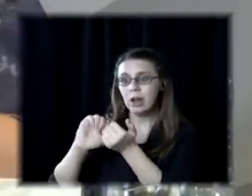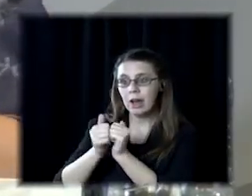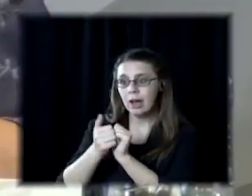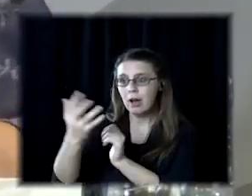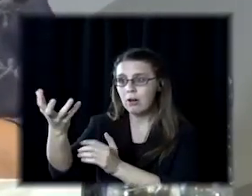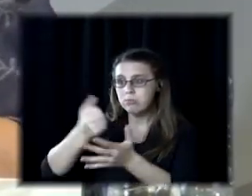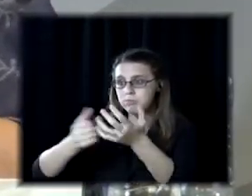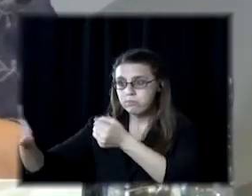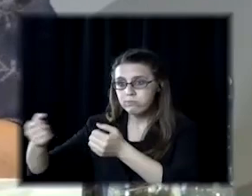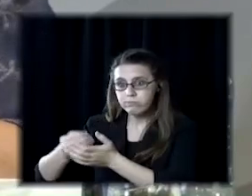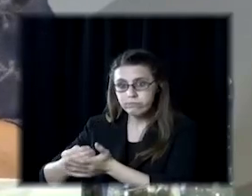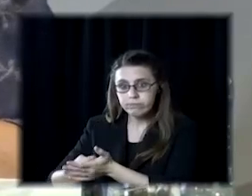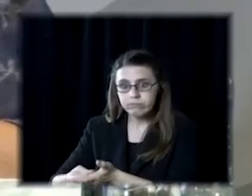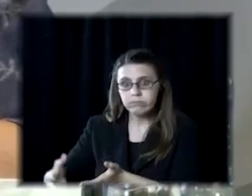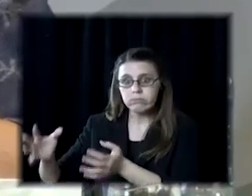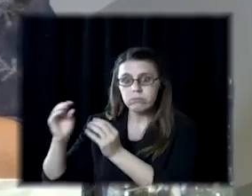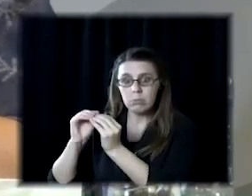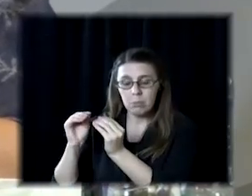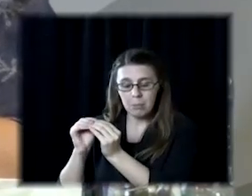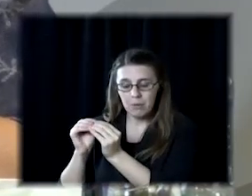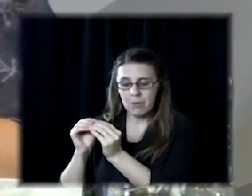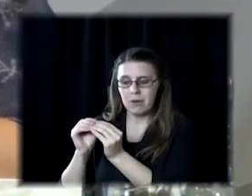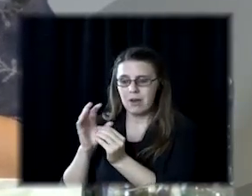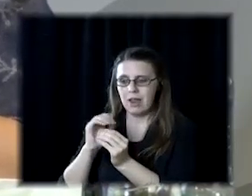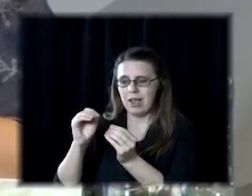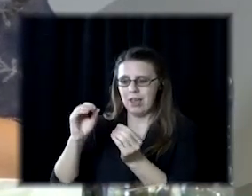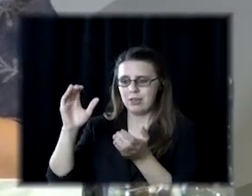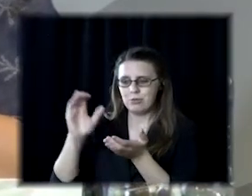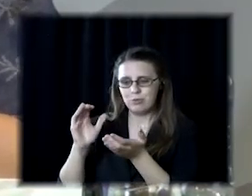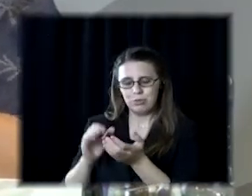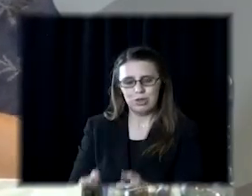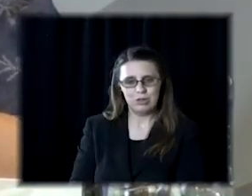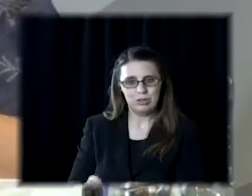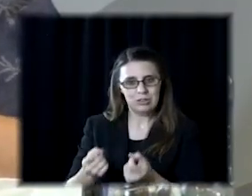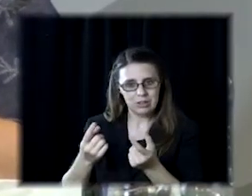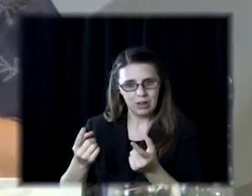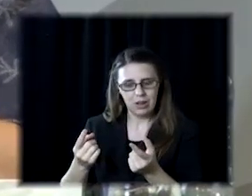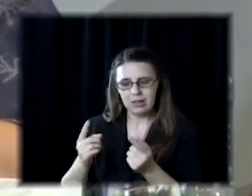to serve the people in the municipalities, and that this can be done with a little